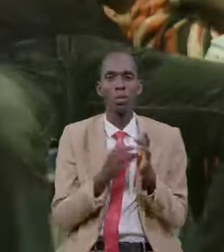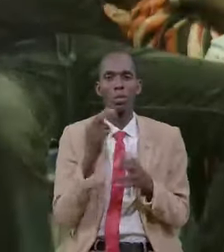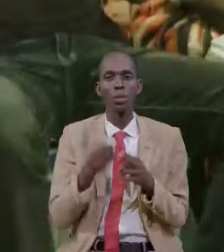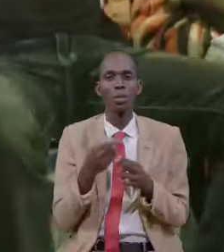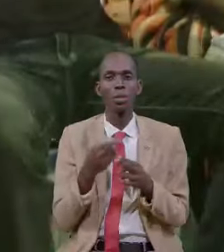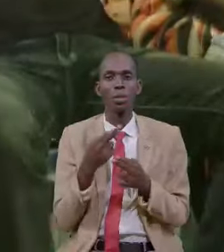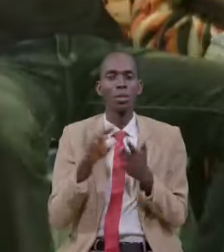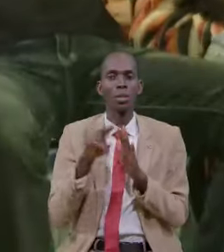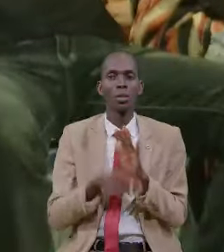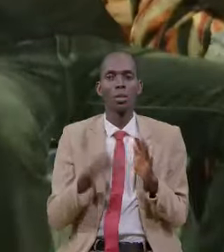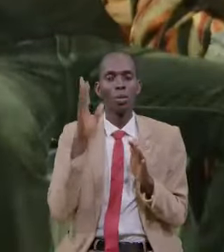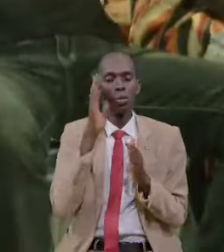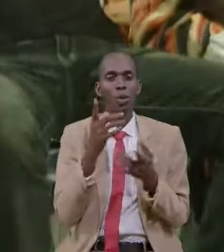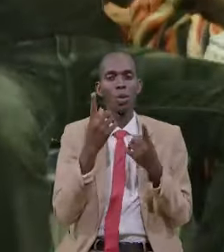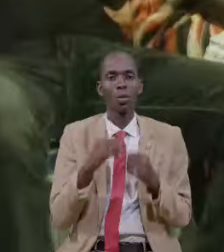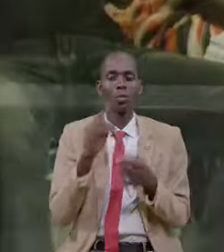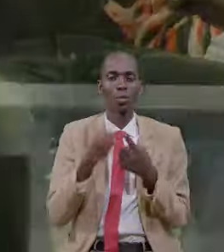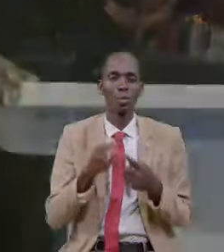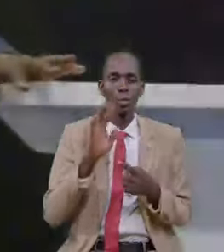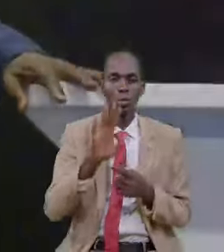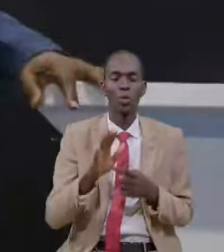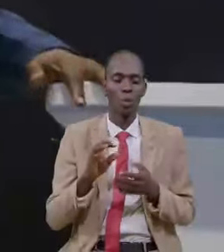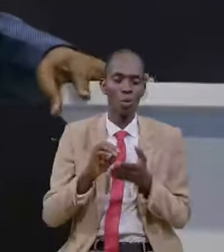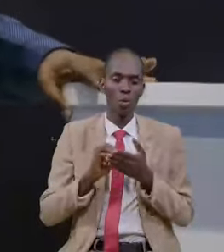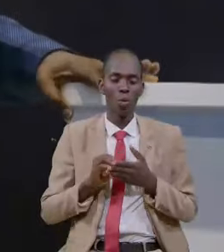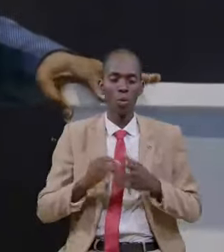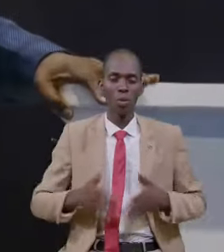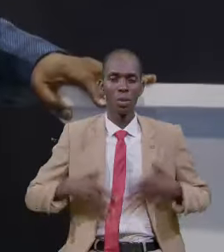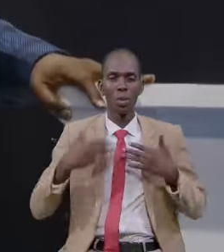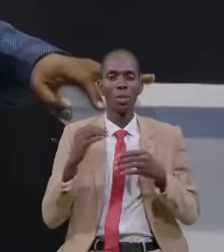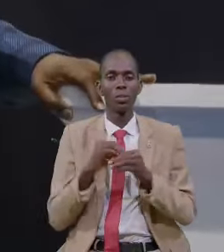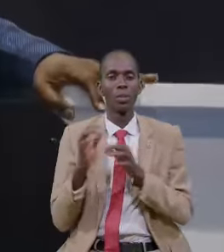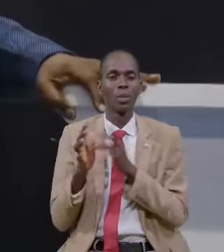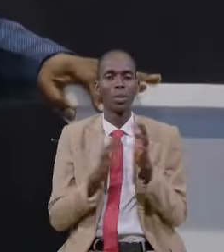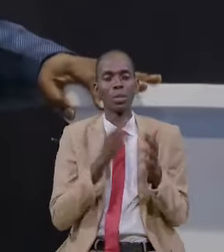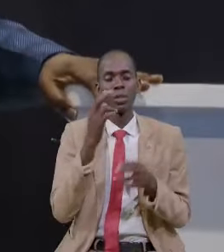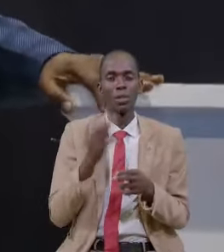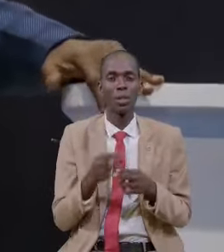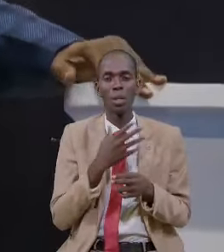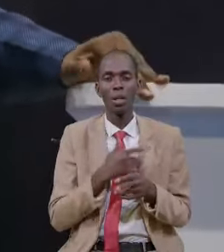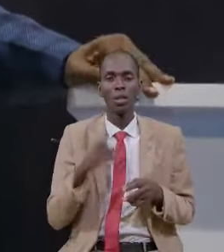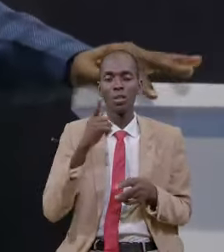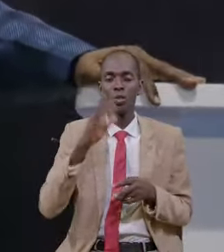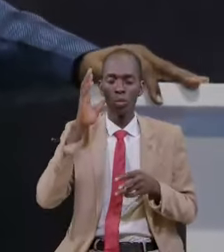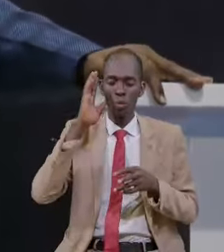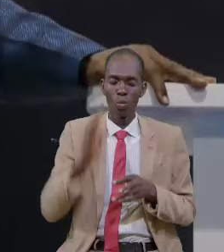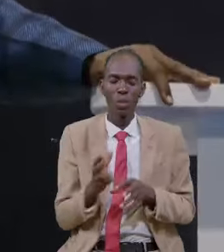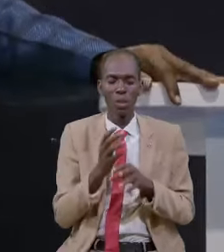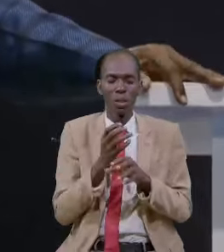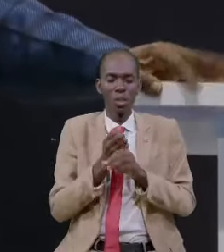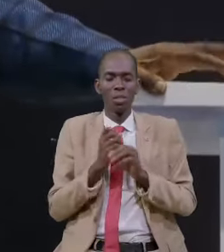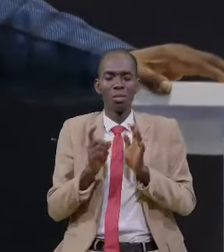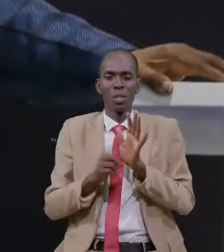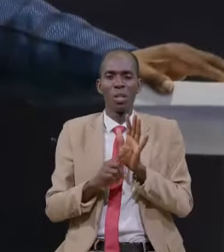Righteousness will come into your account. And then you'll get the alert. There'll be peace of